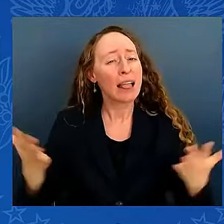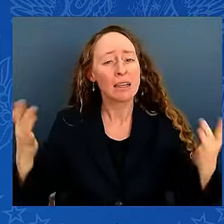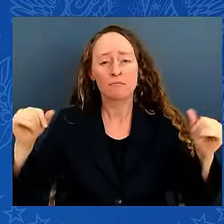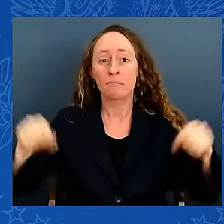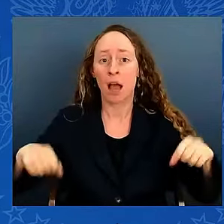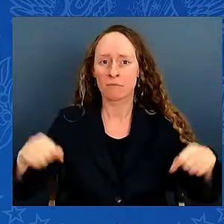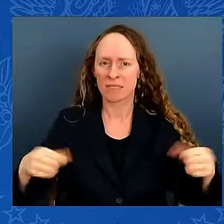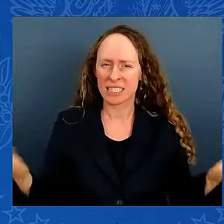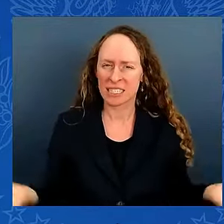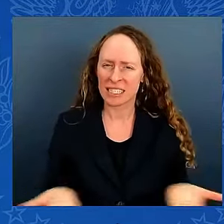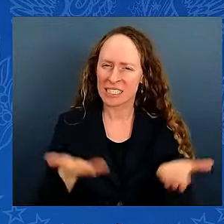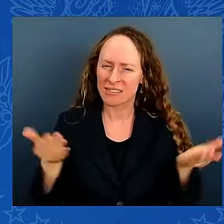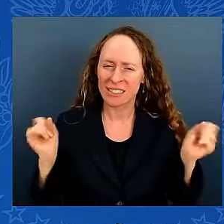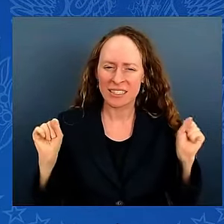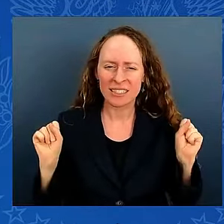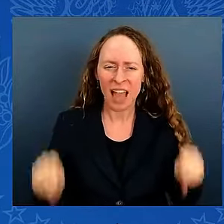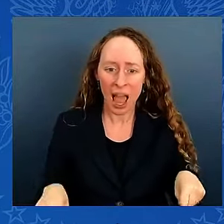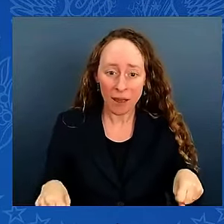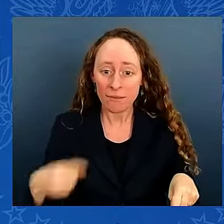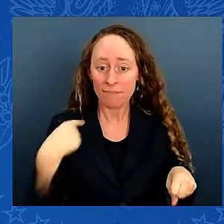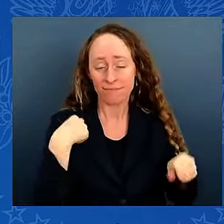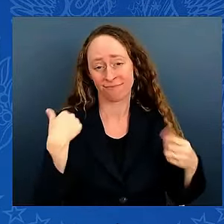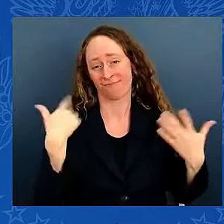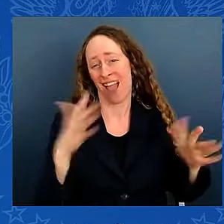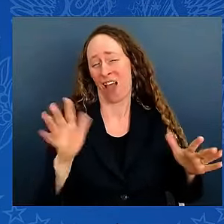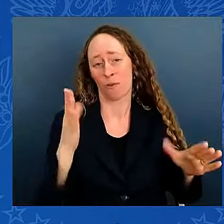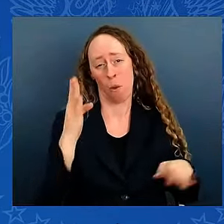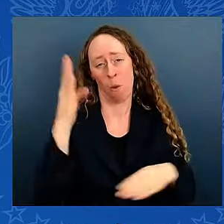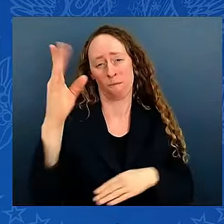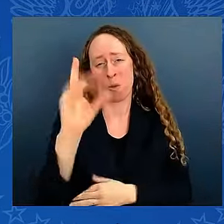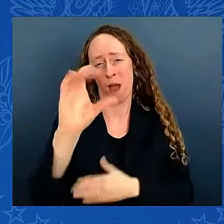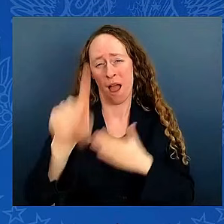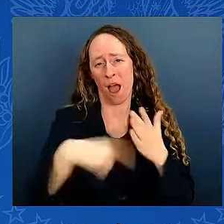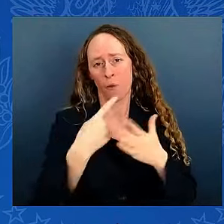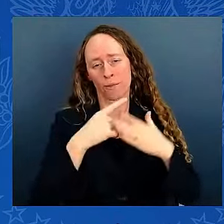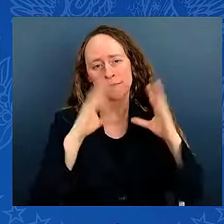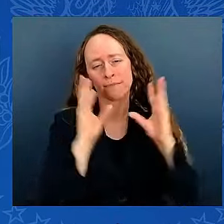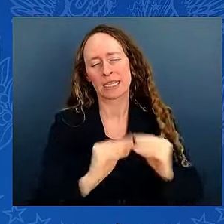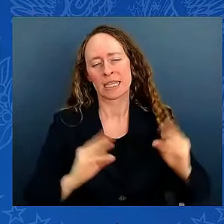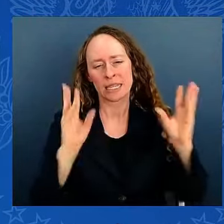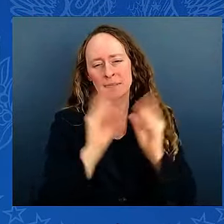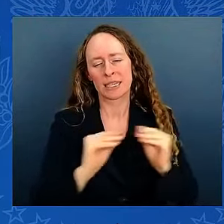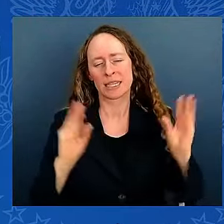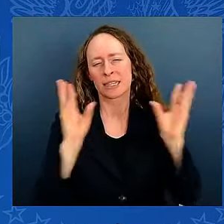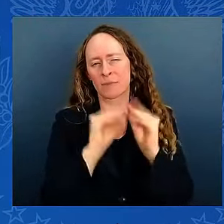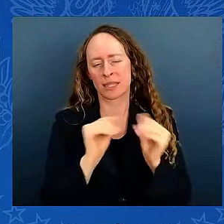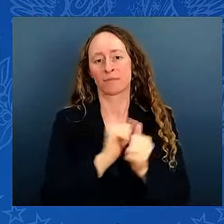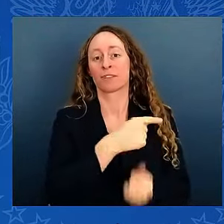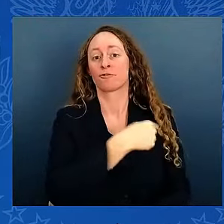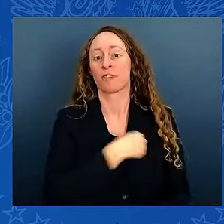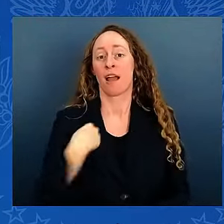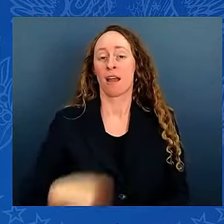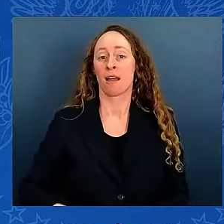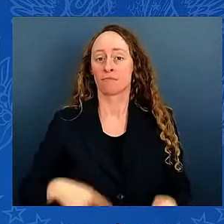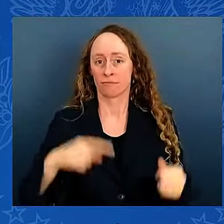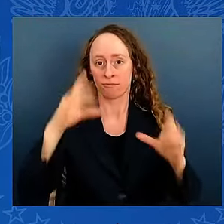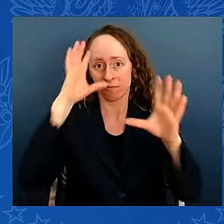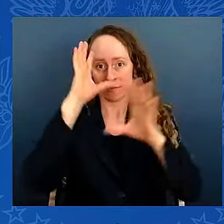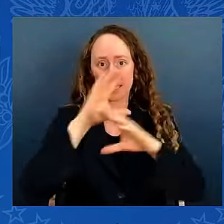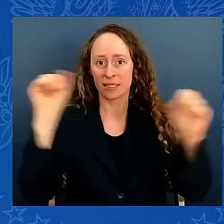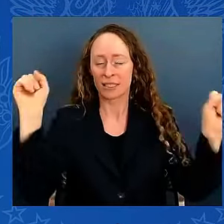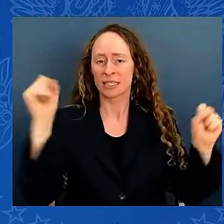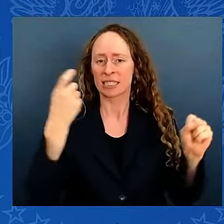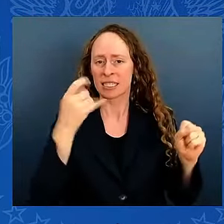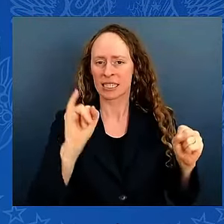Xi Jinping. China. He asked me when I was in the Tibetan Plateau with him, when I was vice president, he said, can you define America for